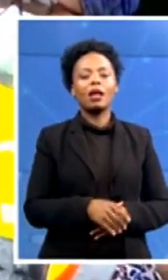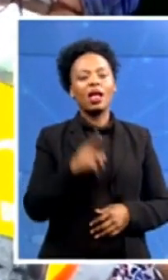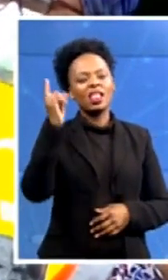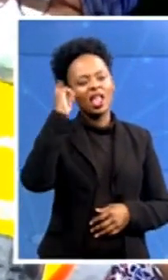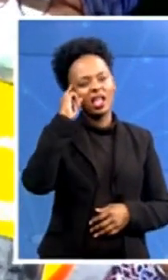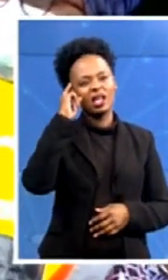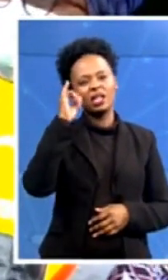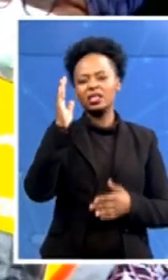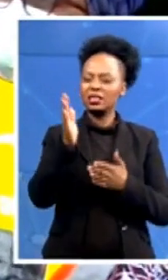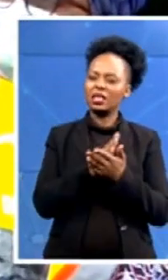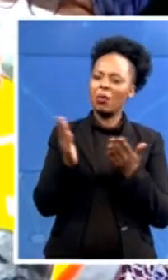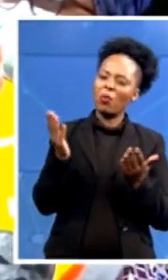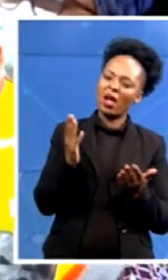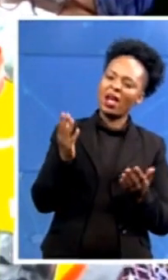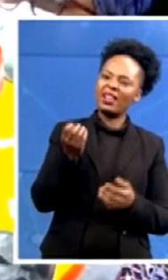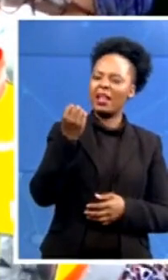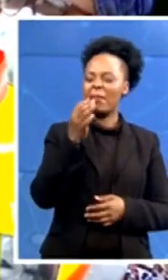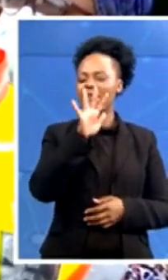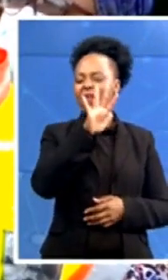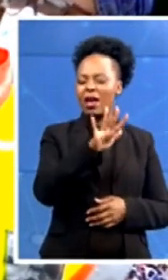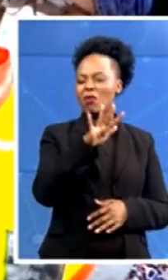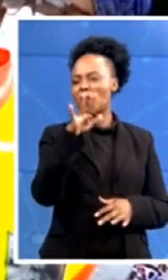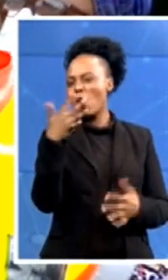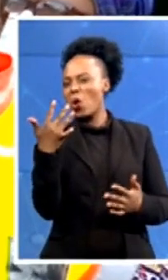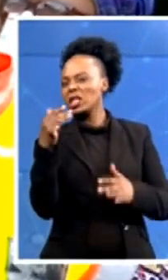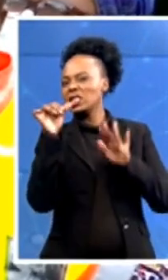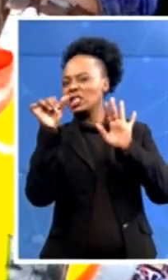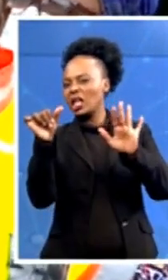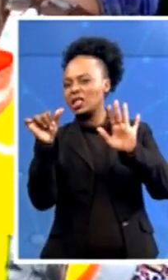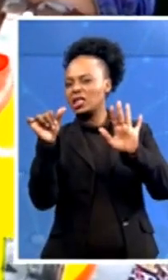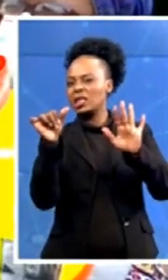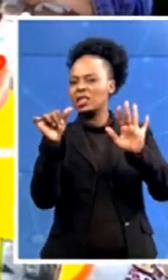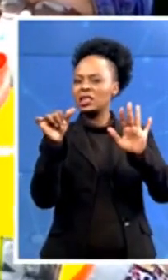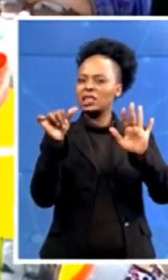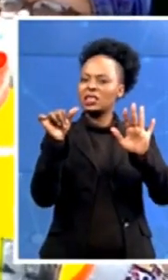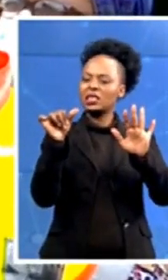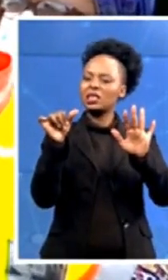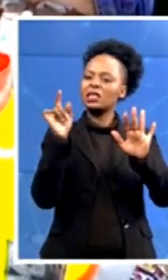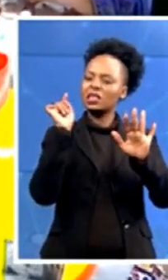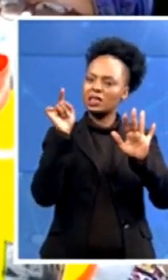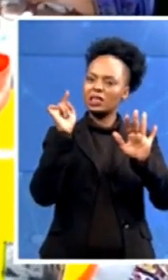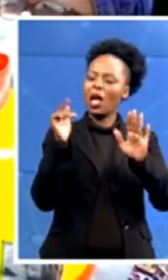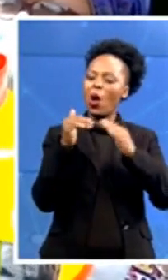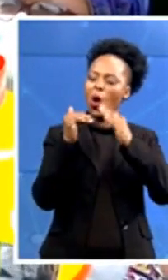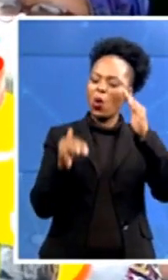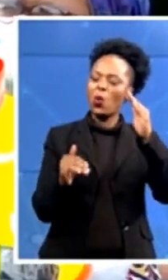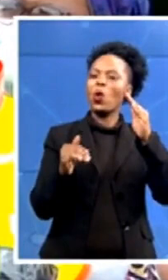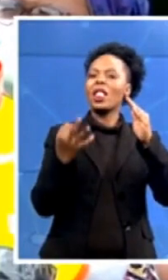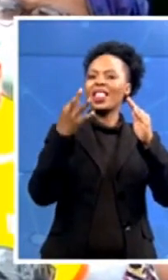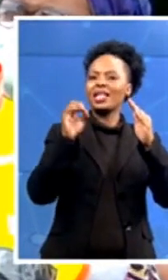or 6, yeah, around that. Those which are still below 30% of the population is just below